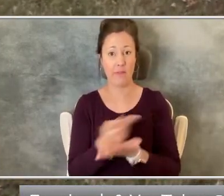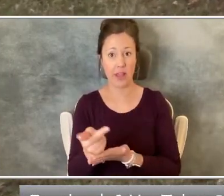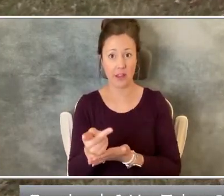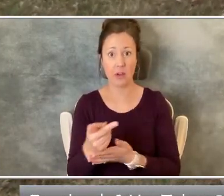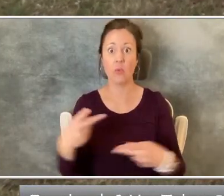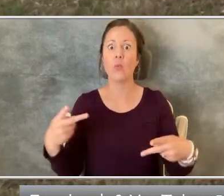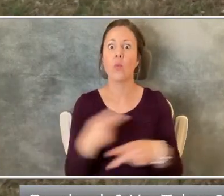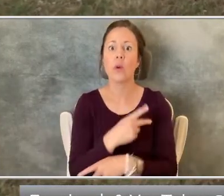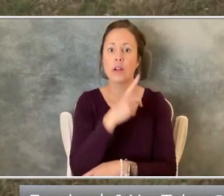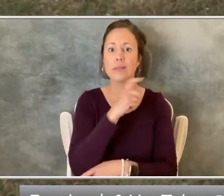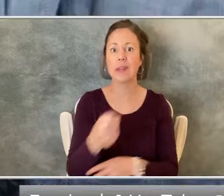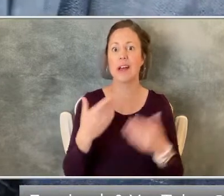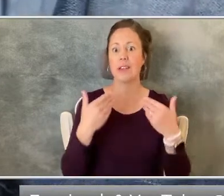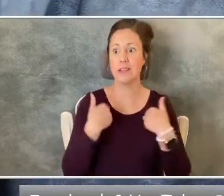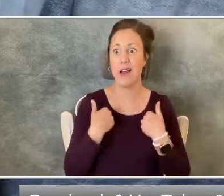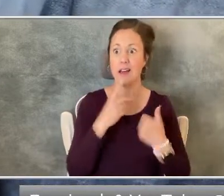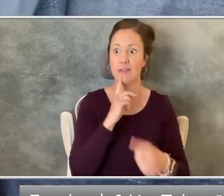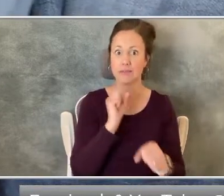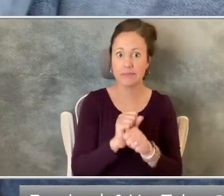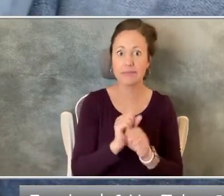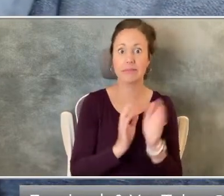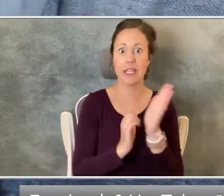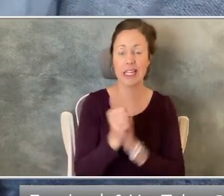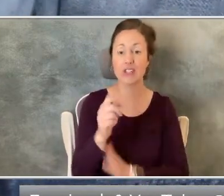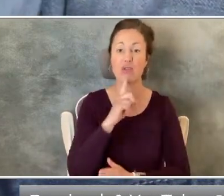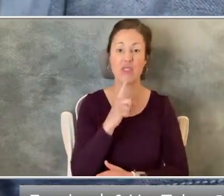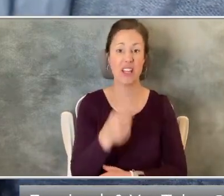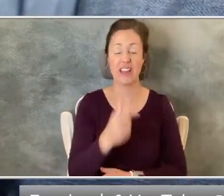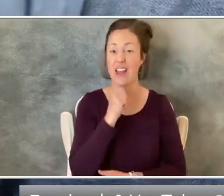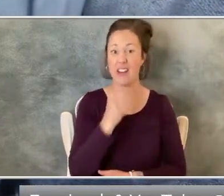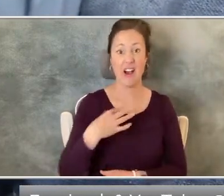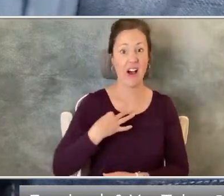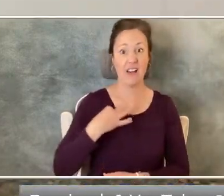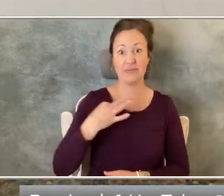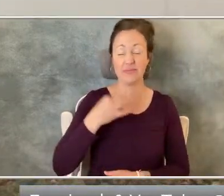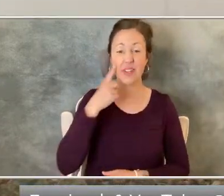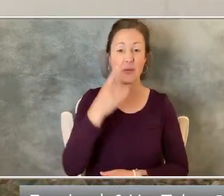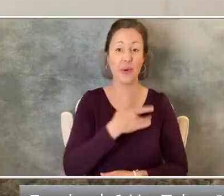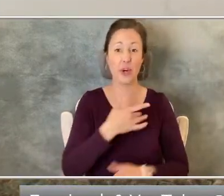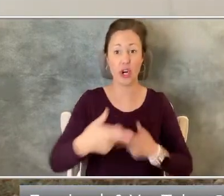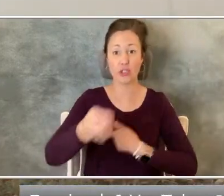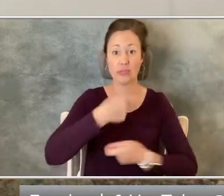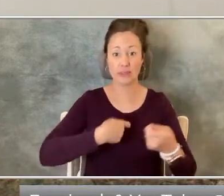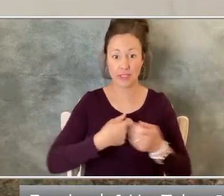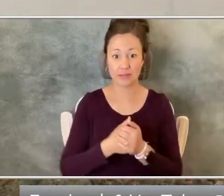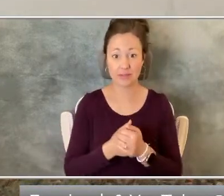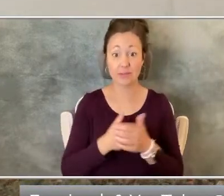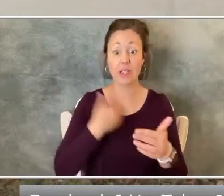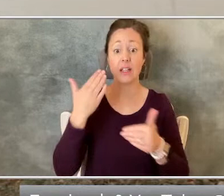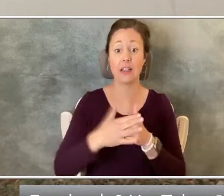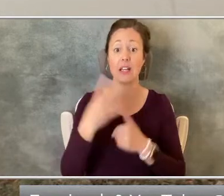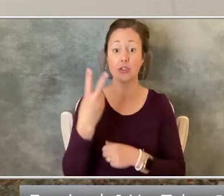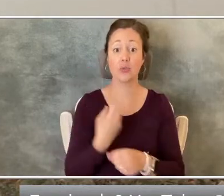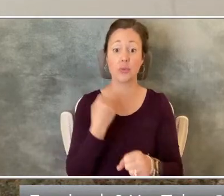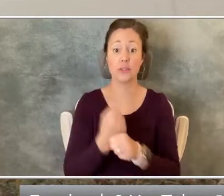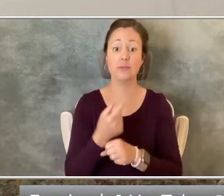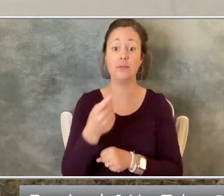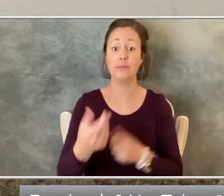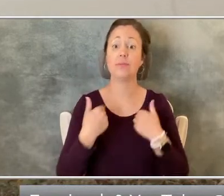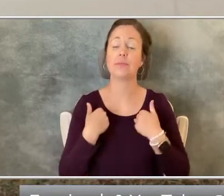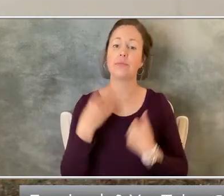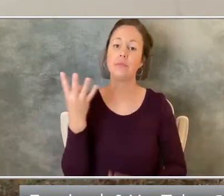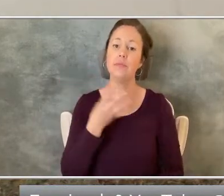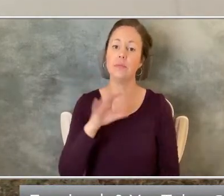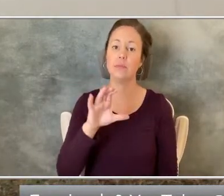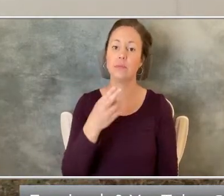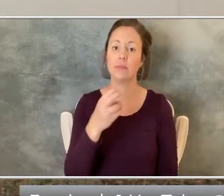had active cancer, Gene was not eligible for a heart transplant. For the next 2 years, he would undergo chemotherapy